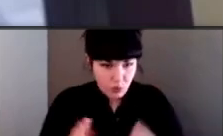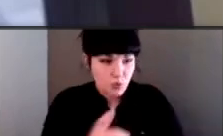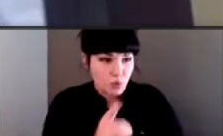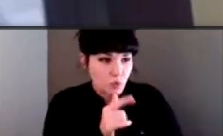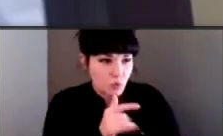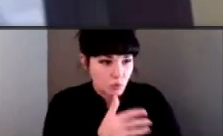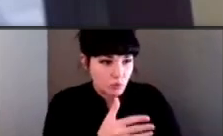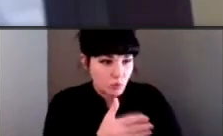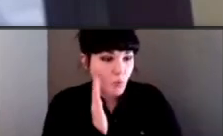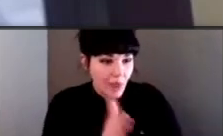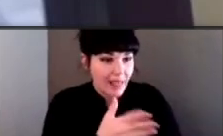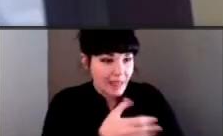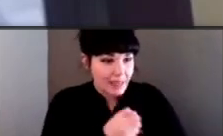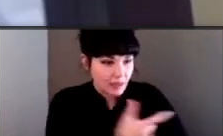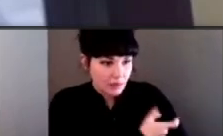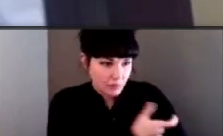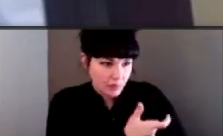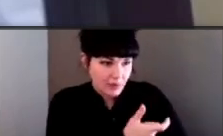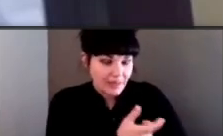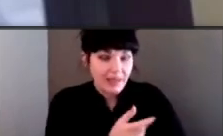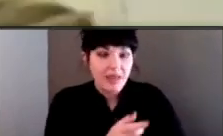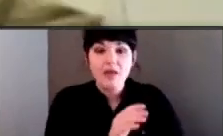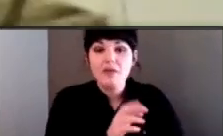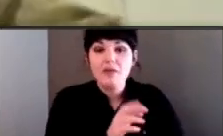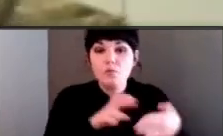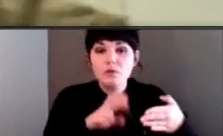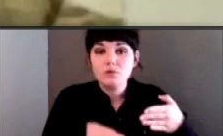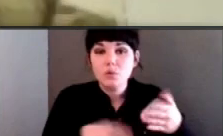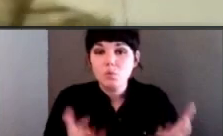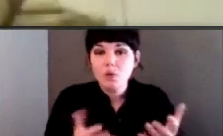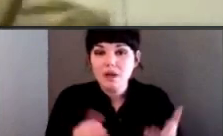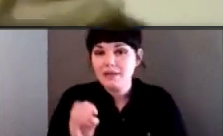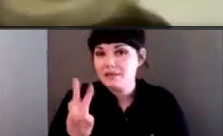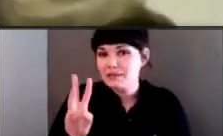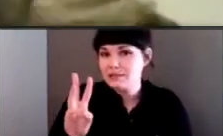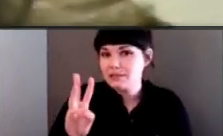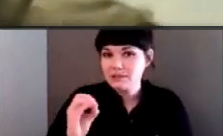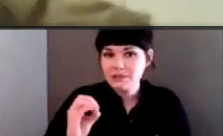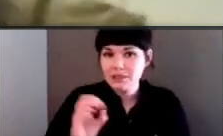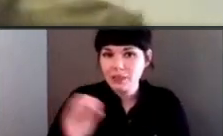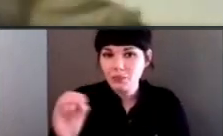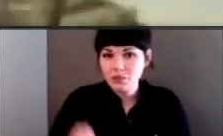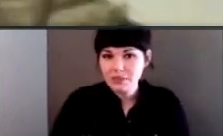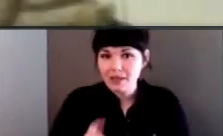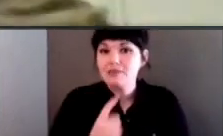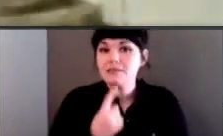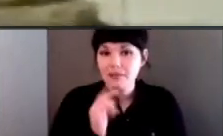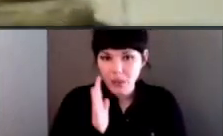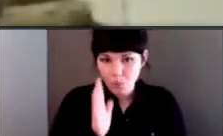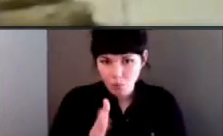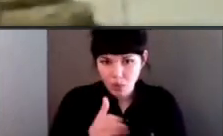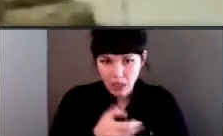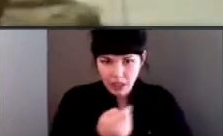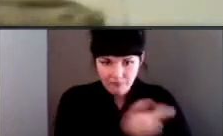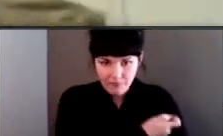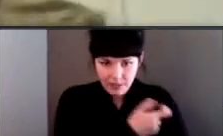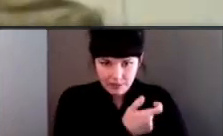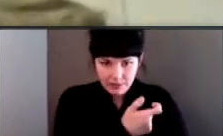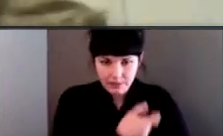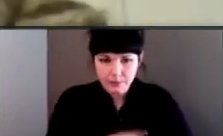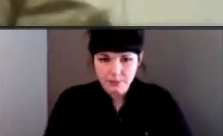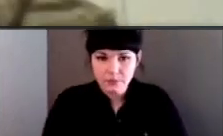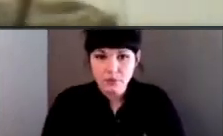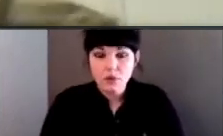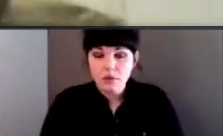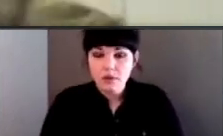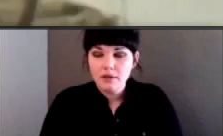vaccine. So I just want to provide that up front. Yeah, great information. So this has nothing to do with vaccine, this question. This is back